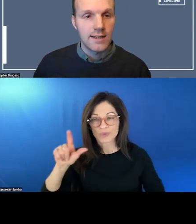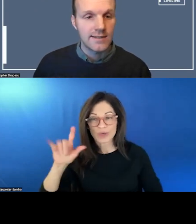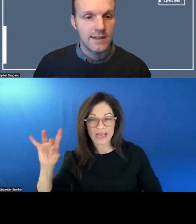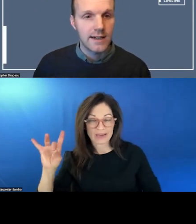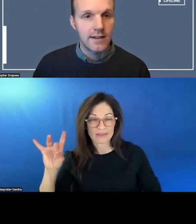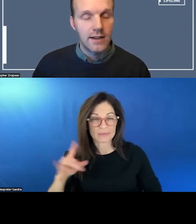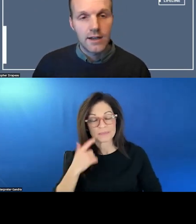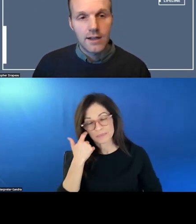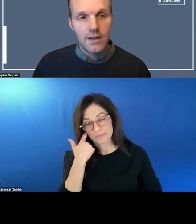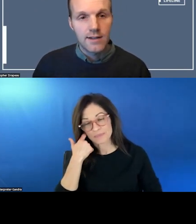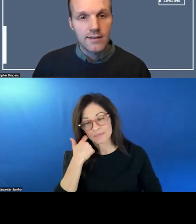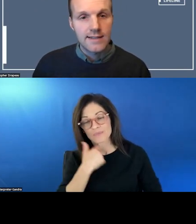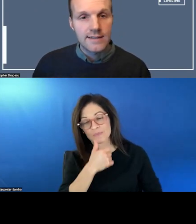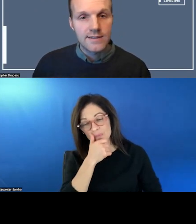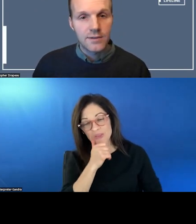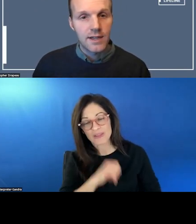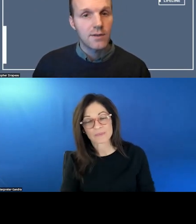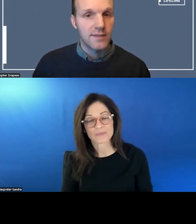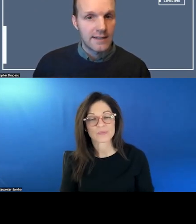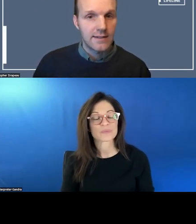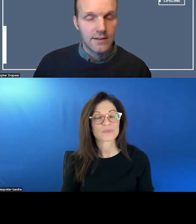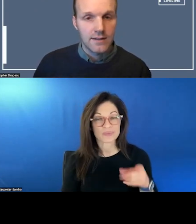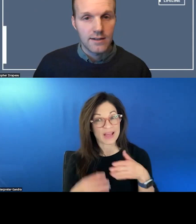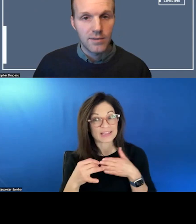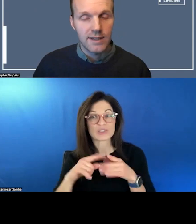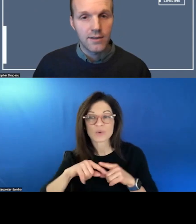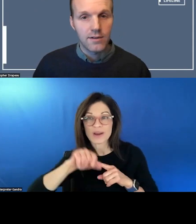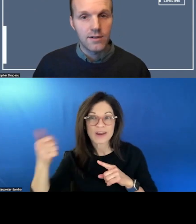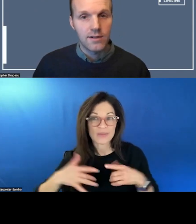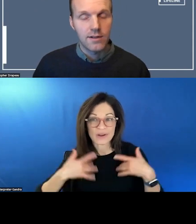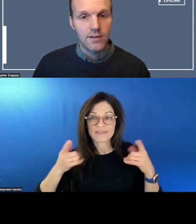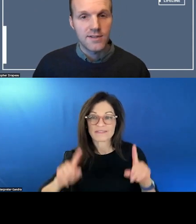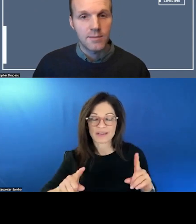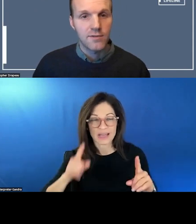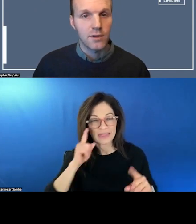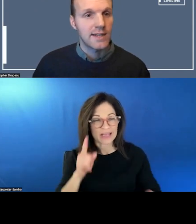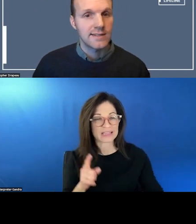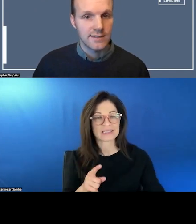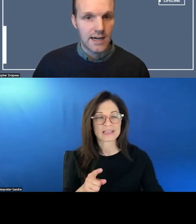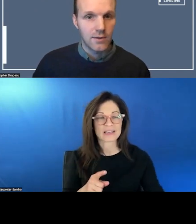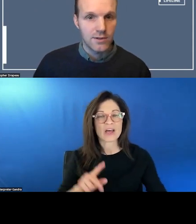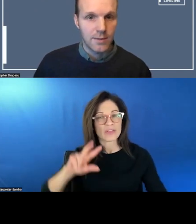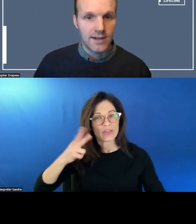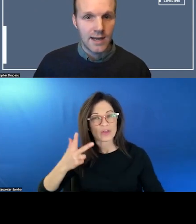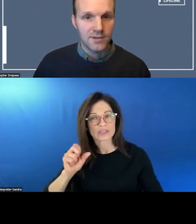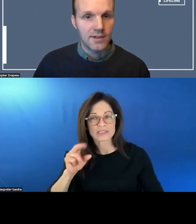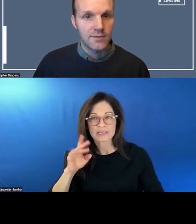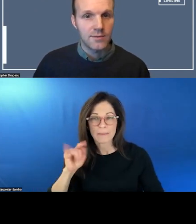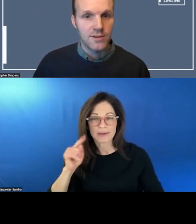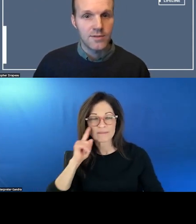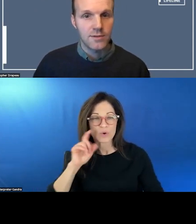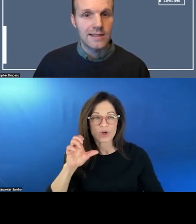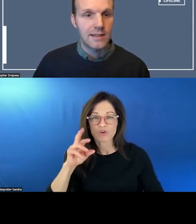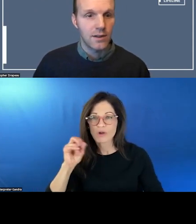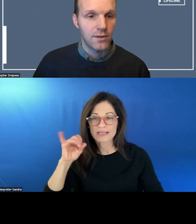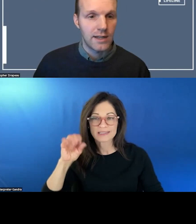to the next slide, this leads into another event, I believe the third Summit for Crisis Now, which will happen in Amsterdam